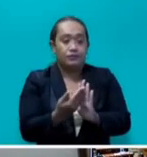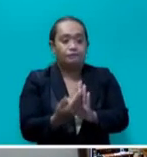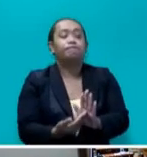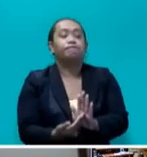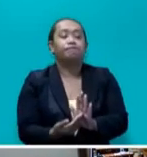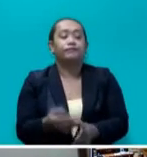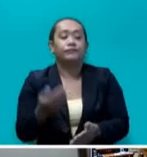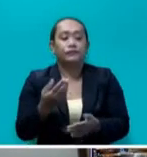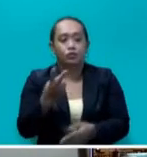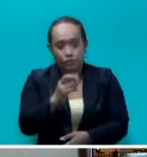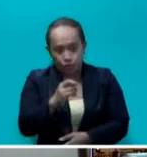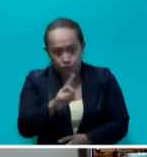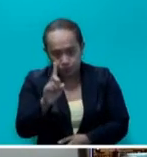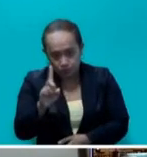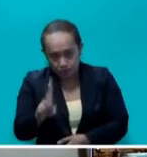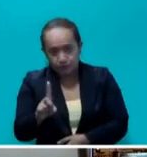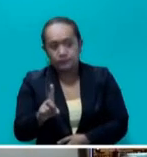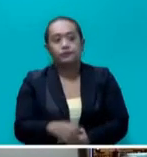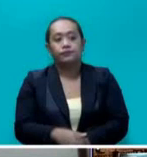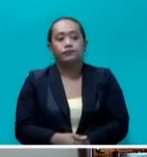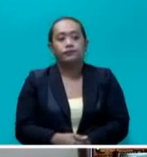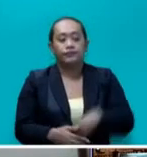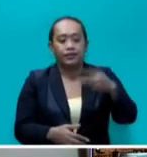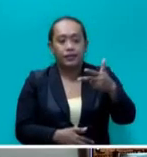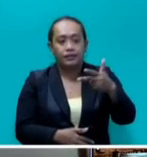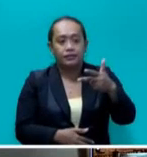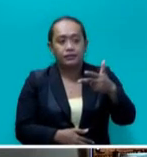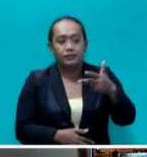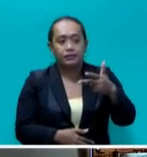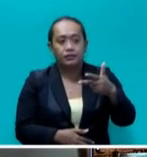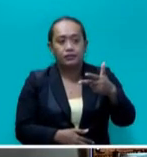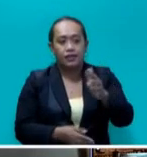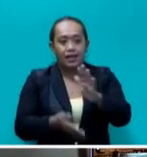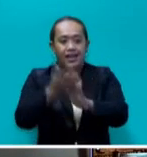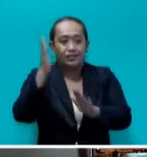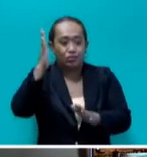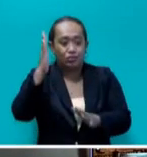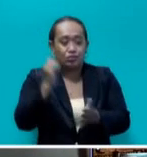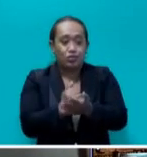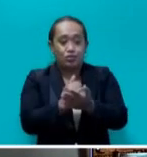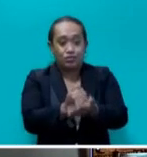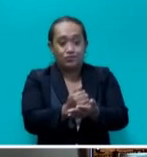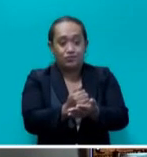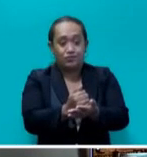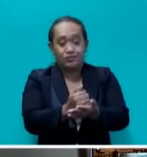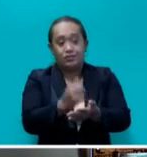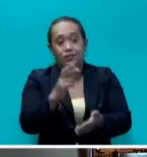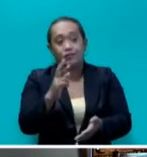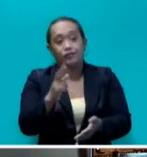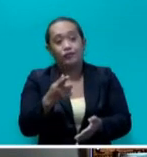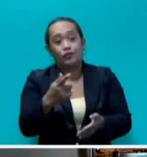Relations Budget Amendment Bill 2021. 8. Tertiary Scholarship and Loans Budget Amendment Bill